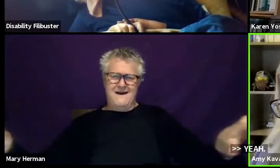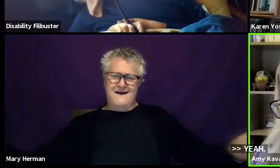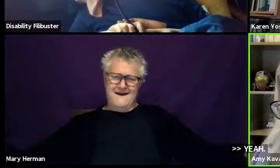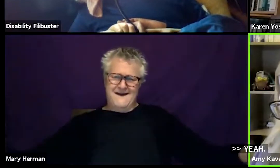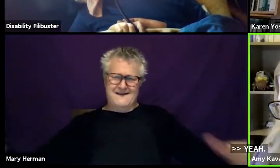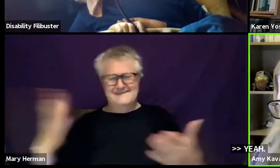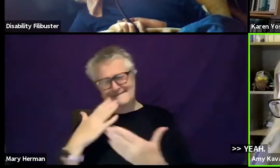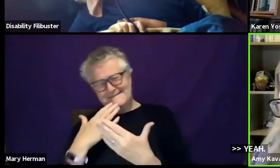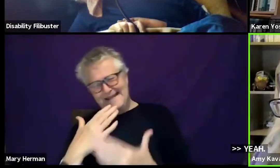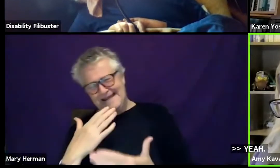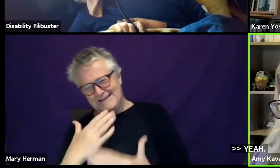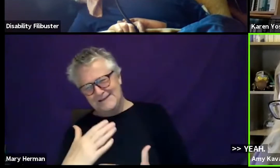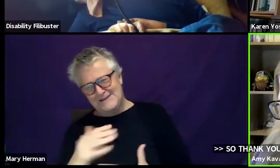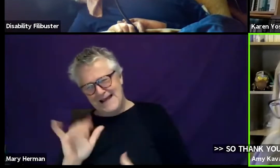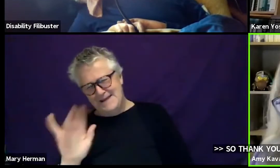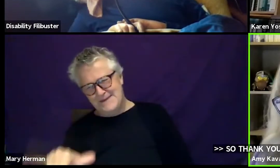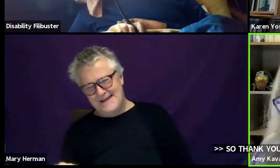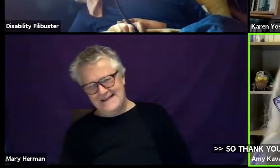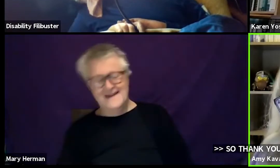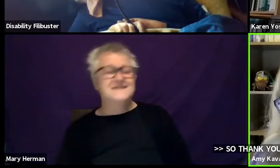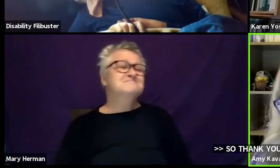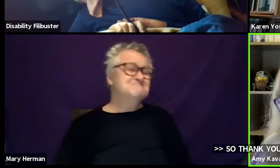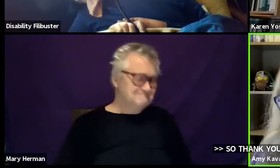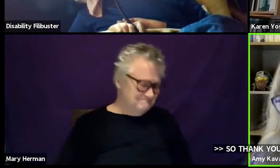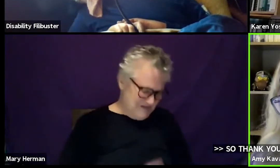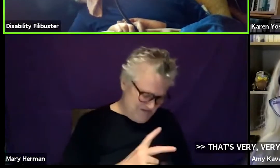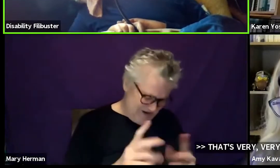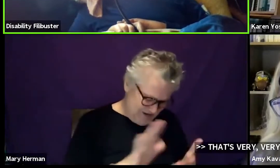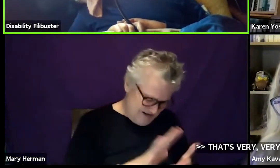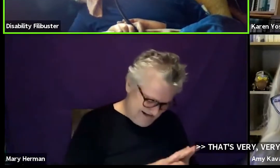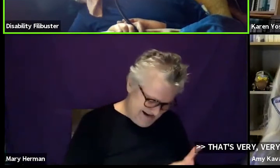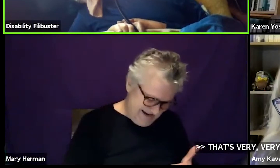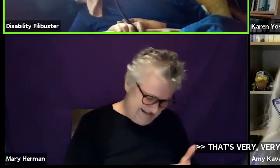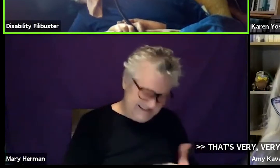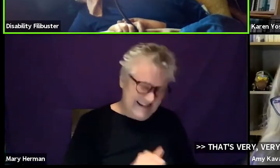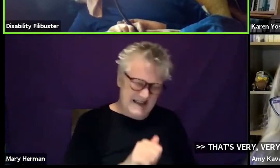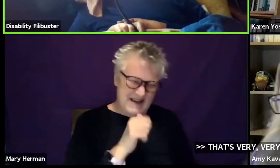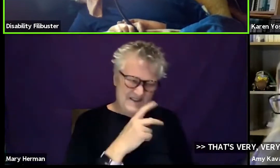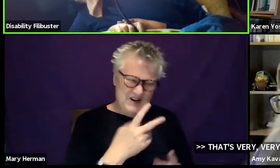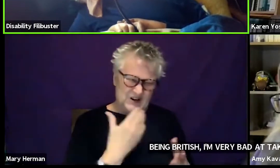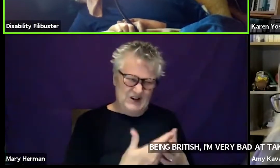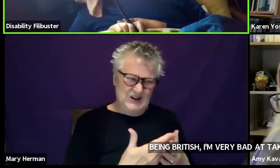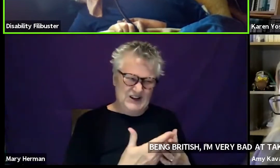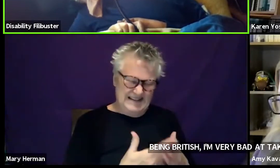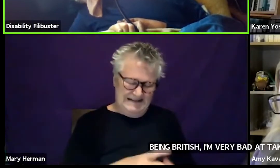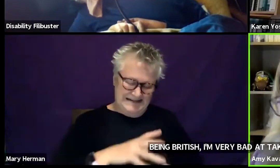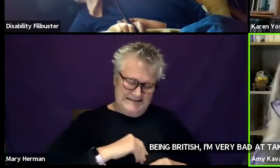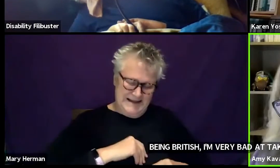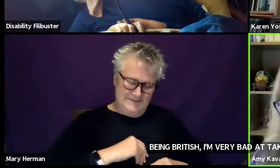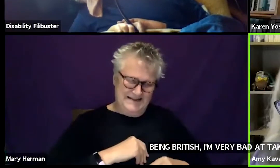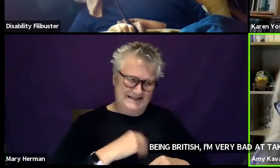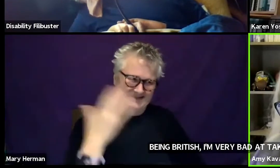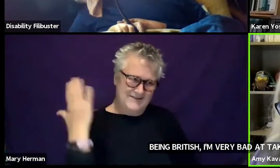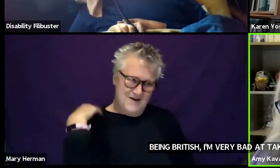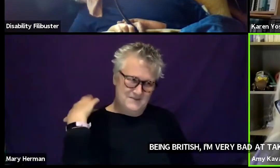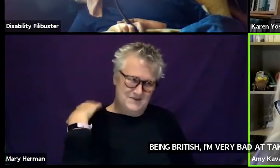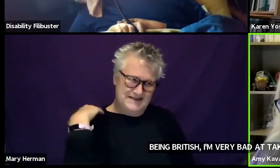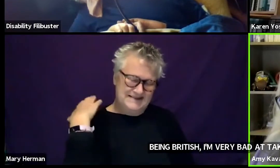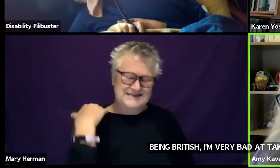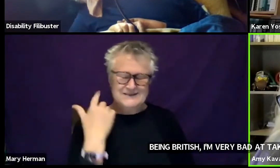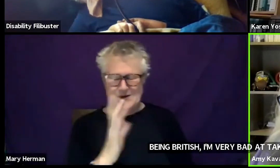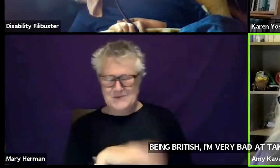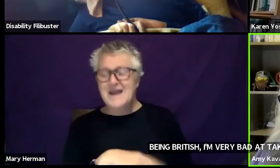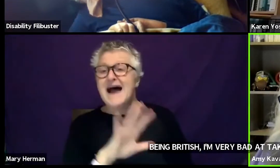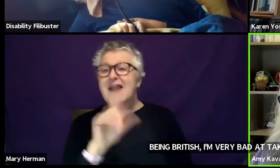That's very, very kind. Being British, I'm very bad at taking compliments. So I will instead say that one of the questions that did come up on Twitter